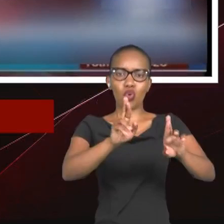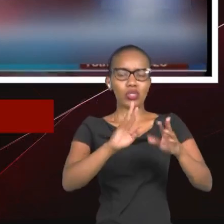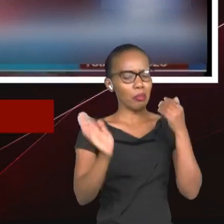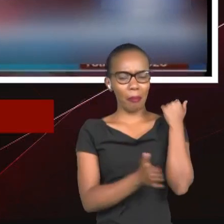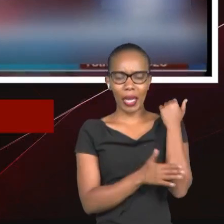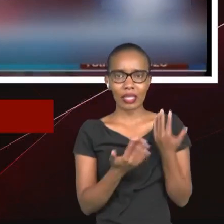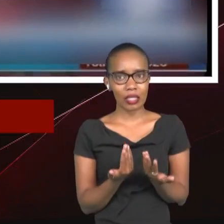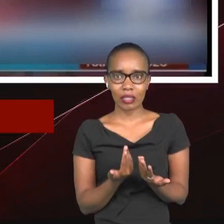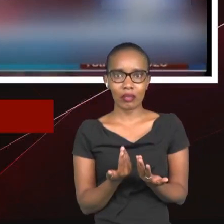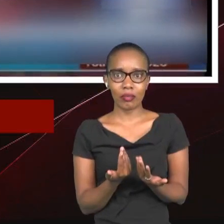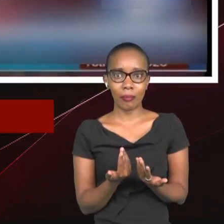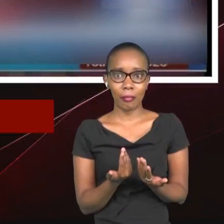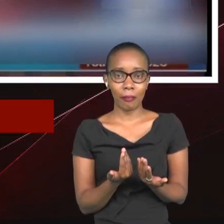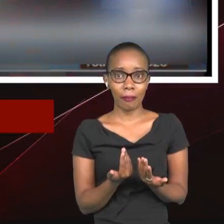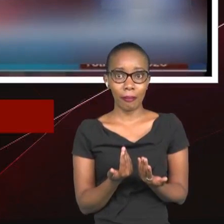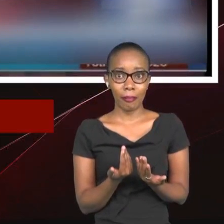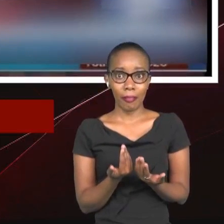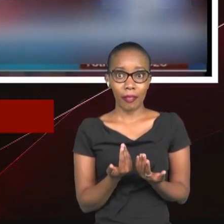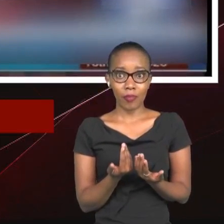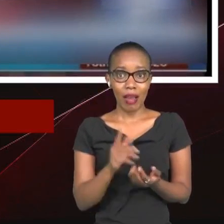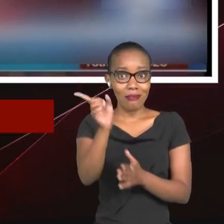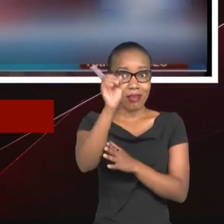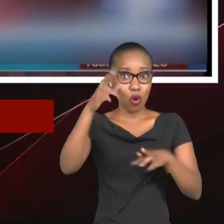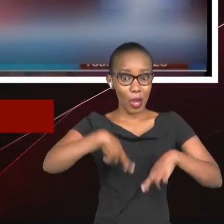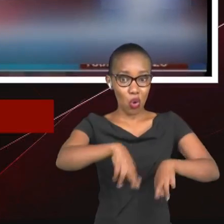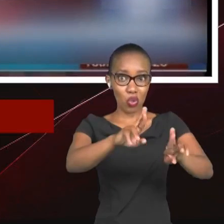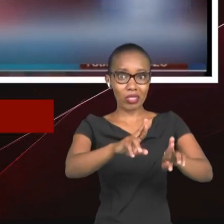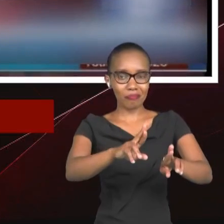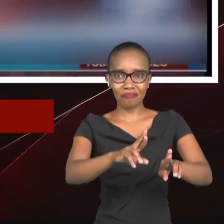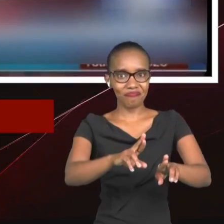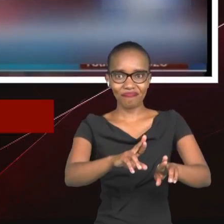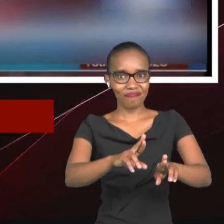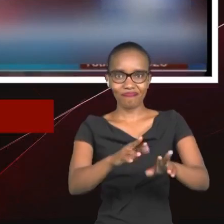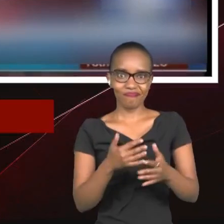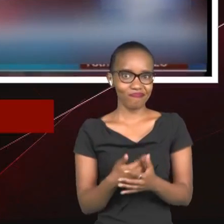shattered. Actually, most of the Nairobi roads, they were like, they